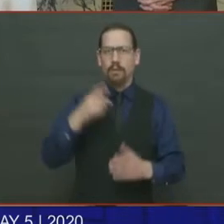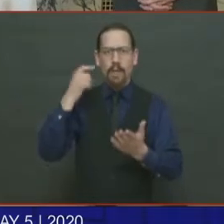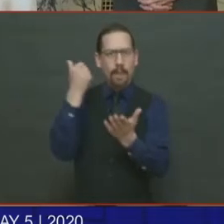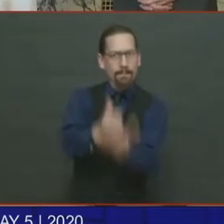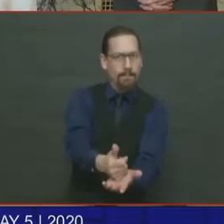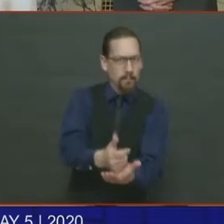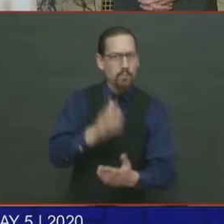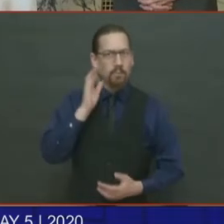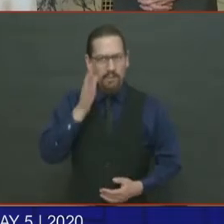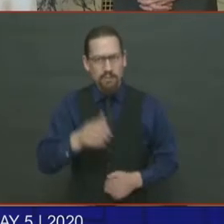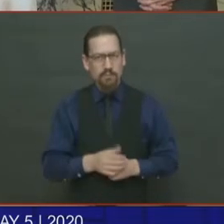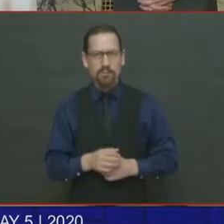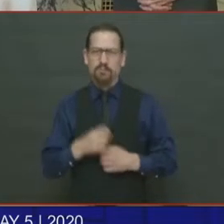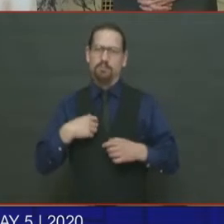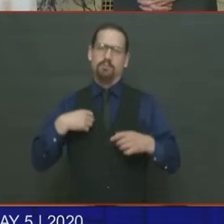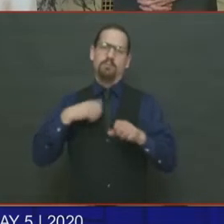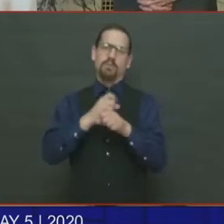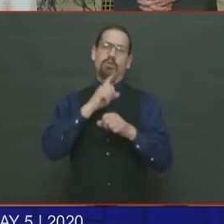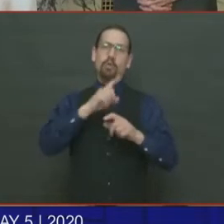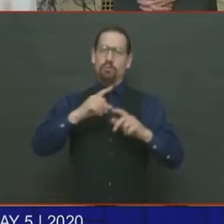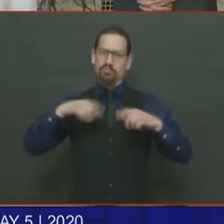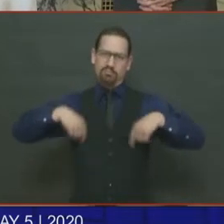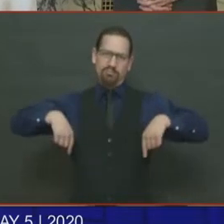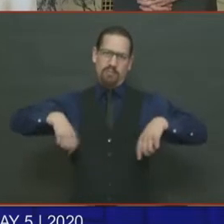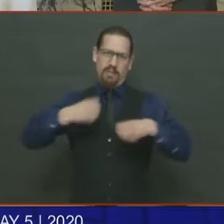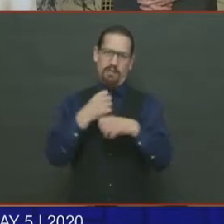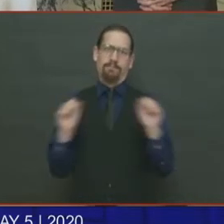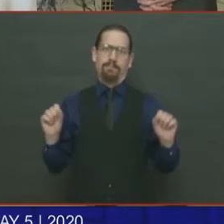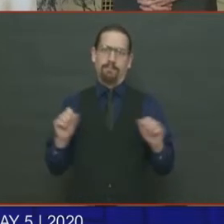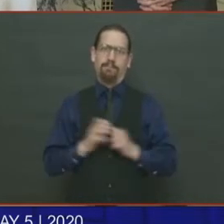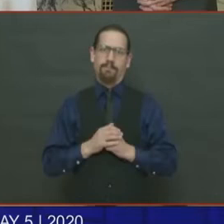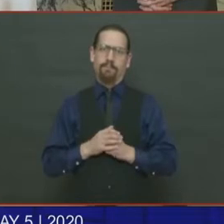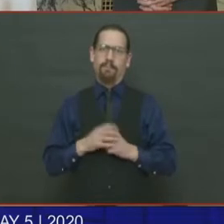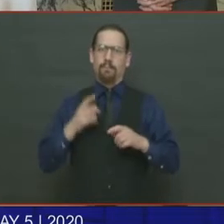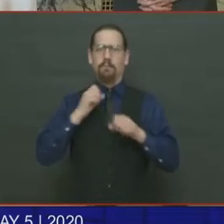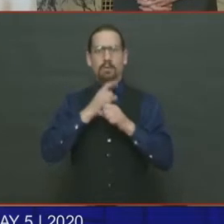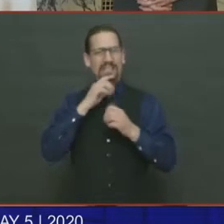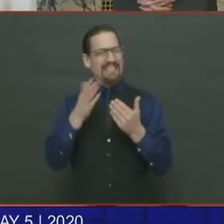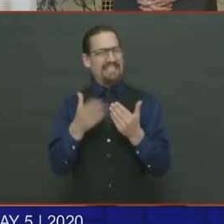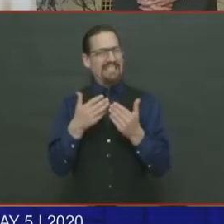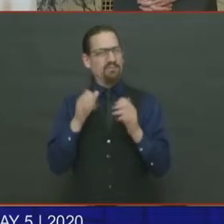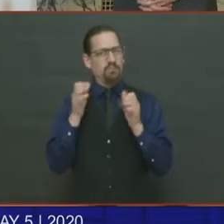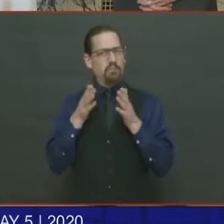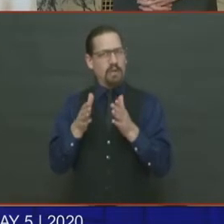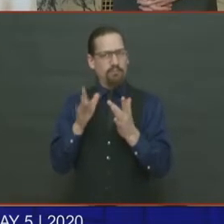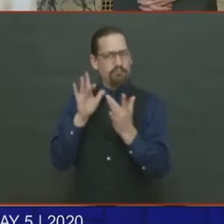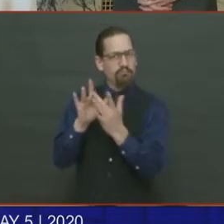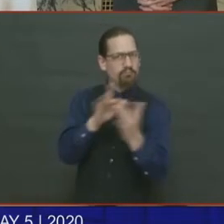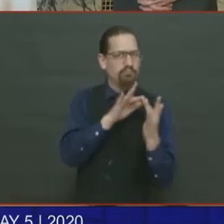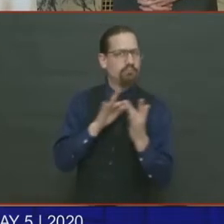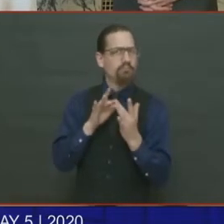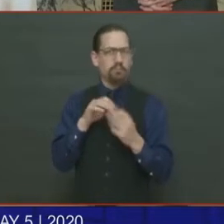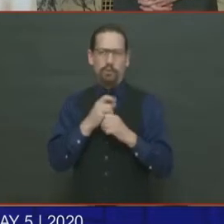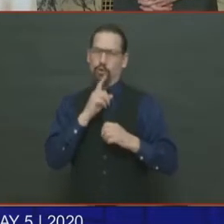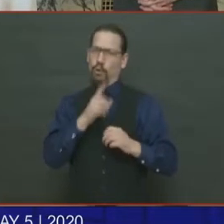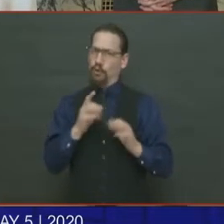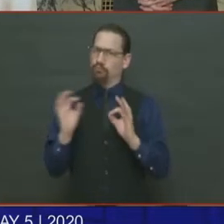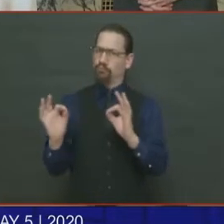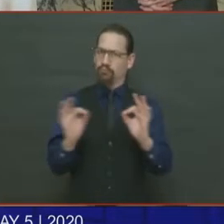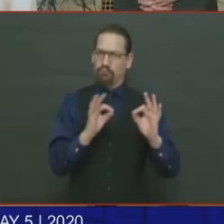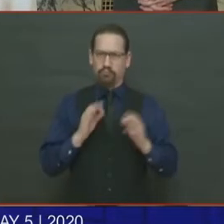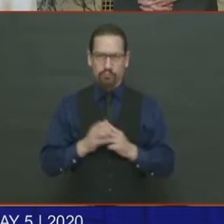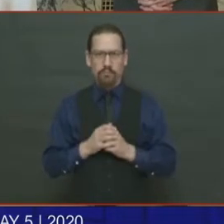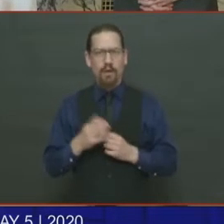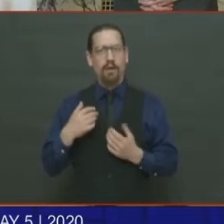to find, easy to use. We're also going to be developing a one-stop app to provide